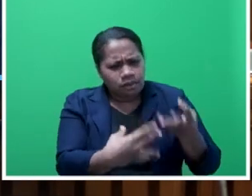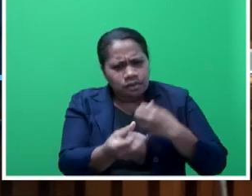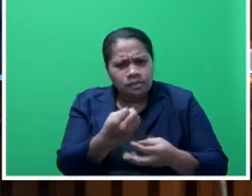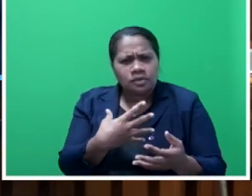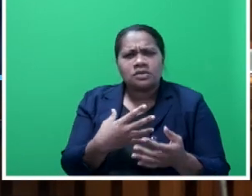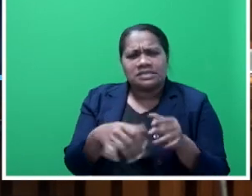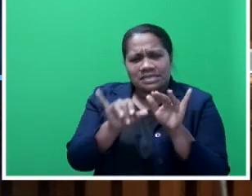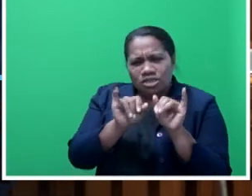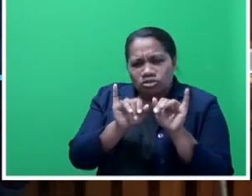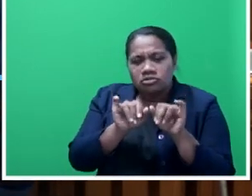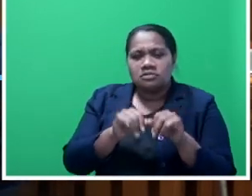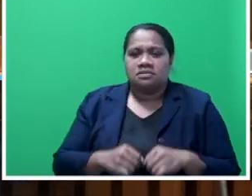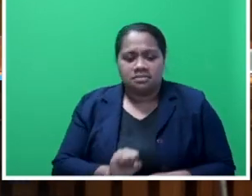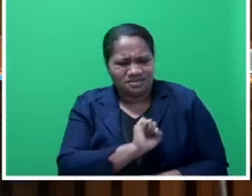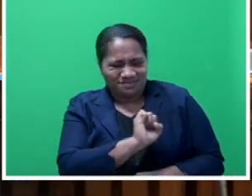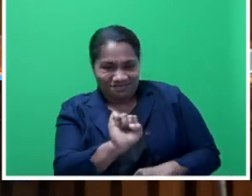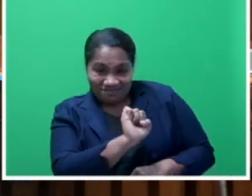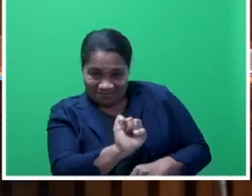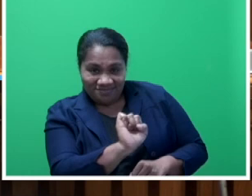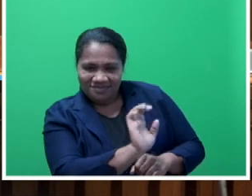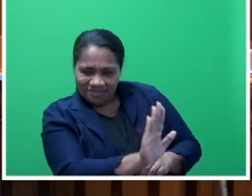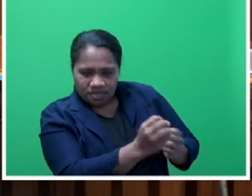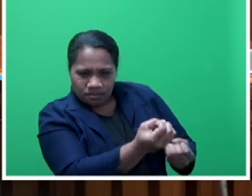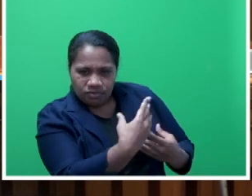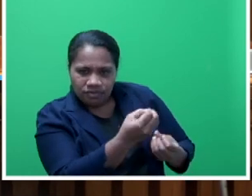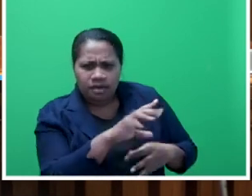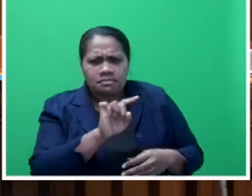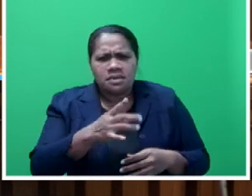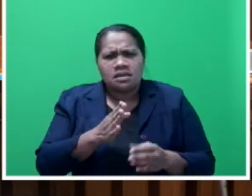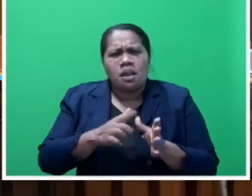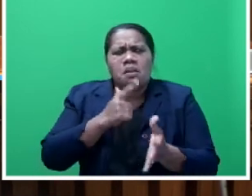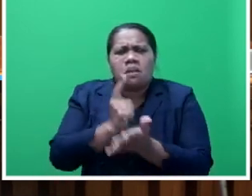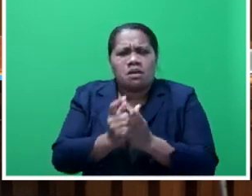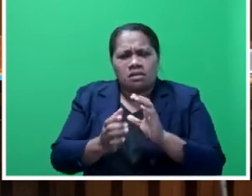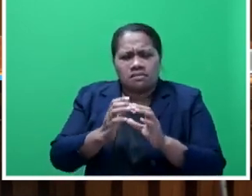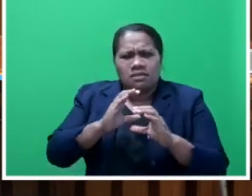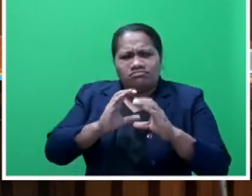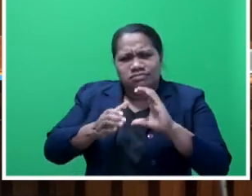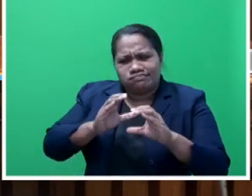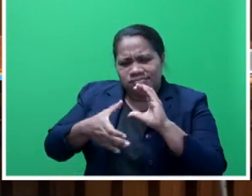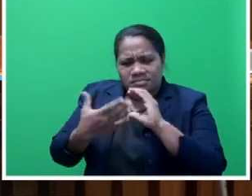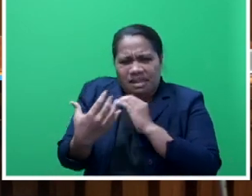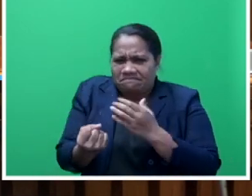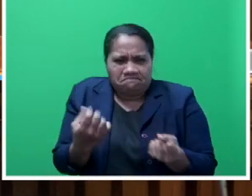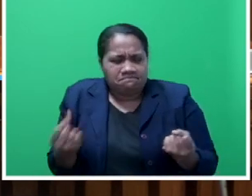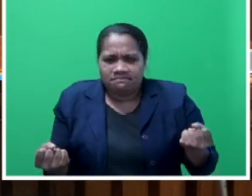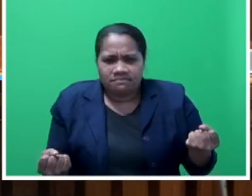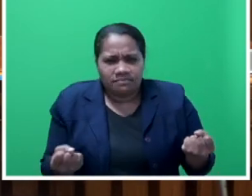supposedly issues on their part, but of course a lot of misinformation has gone along with it. In fact, probably 99%